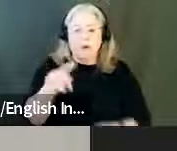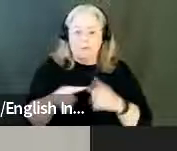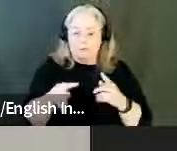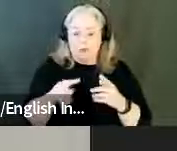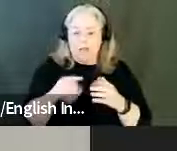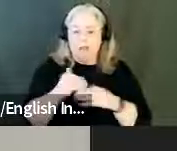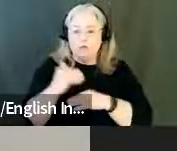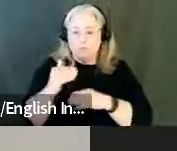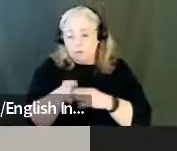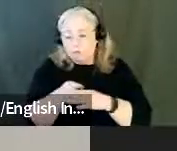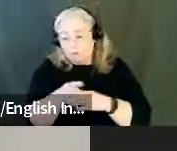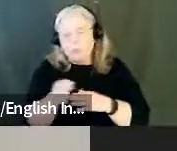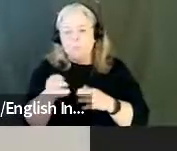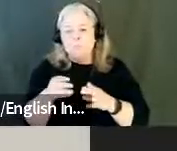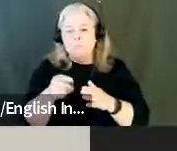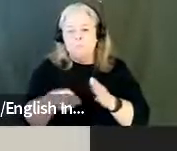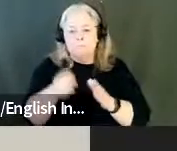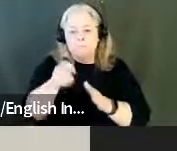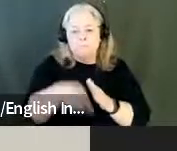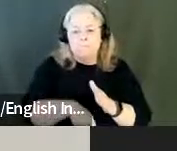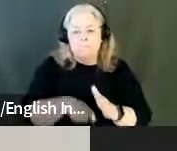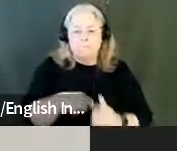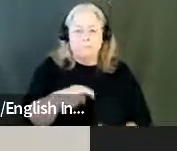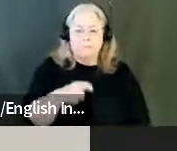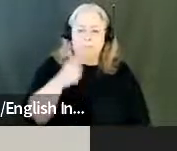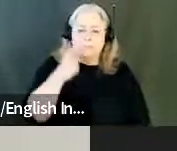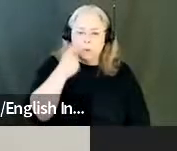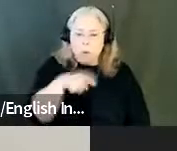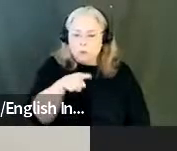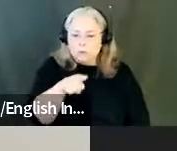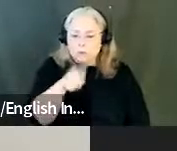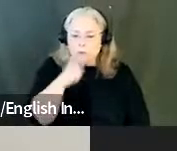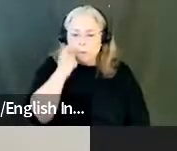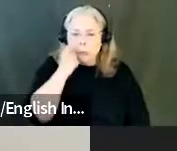with that. And then notice here,